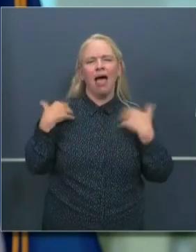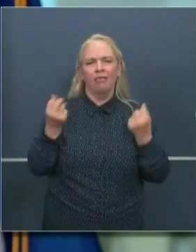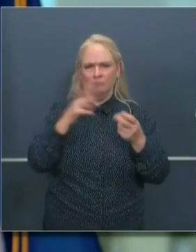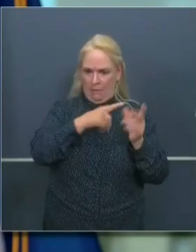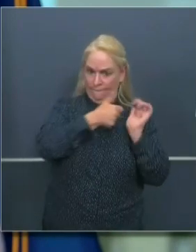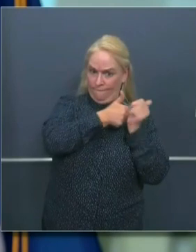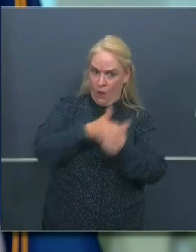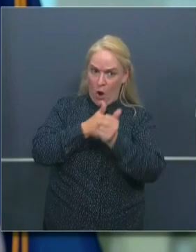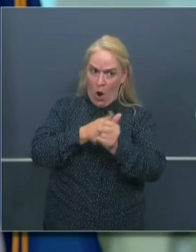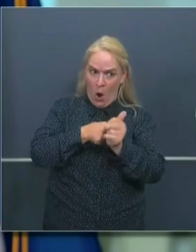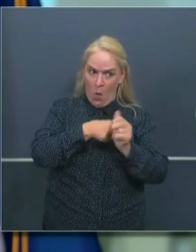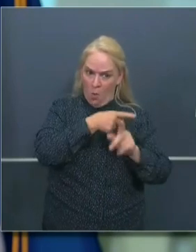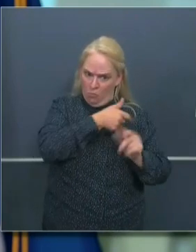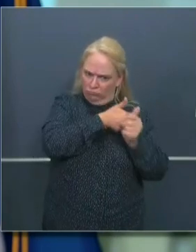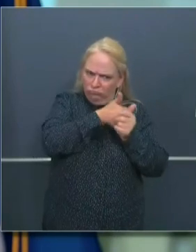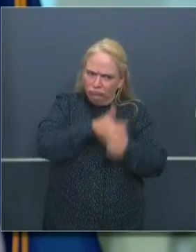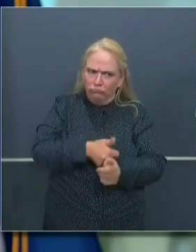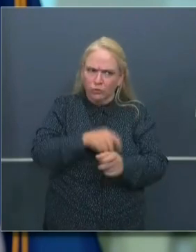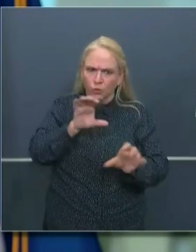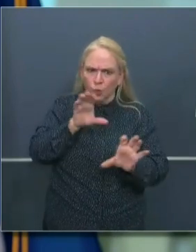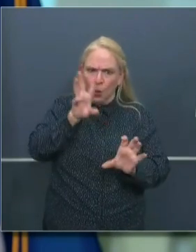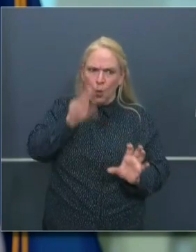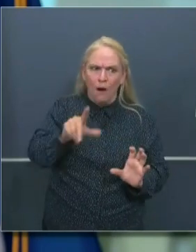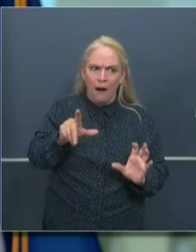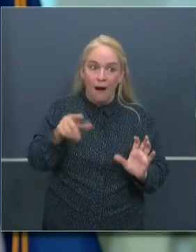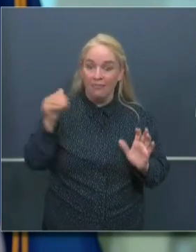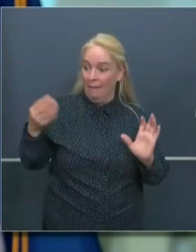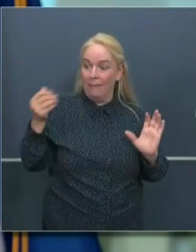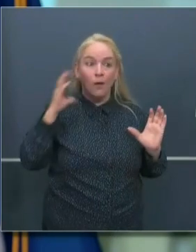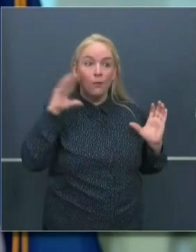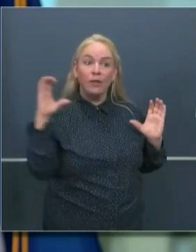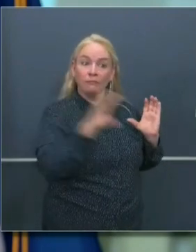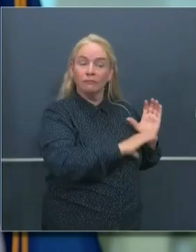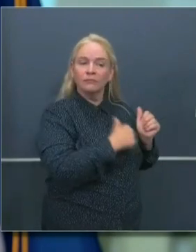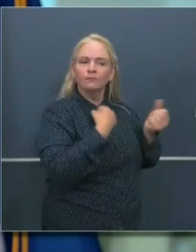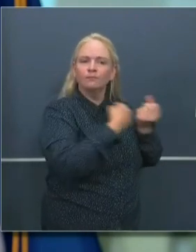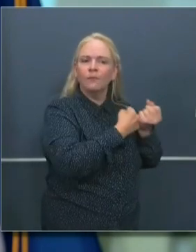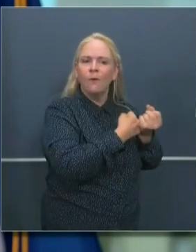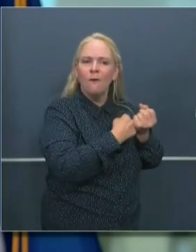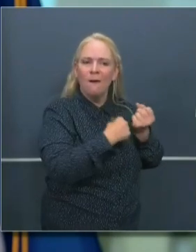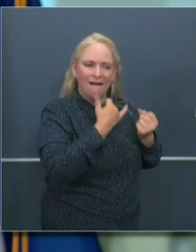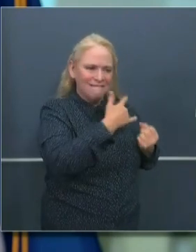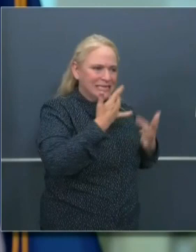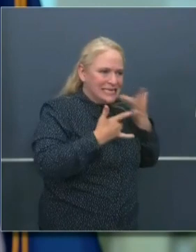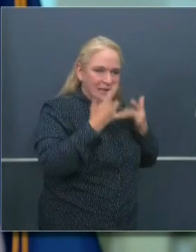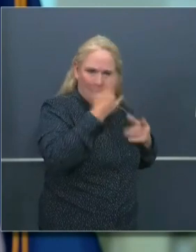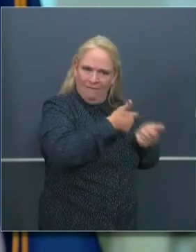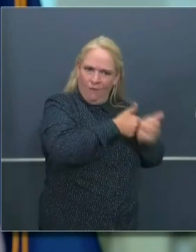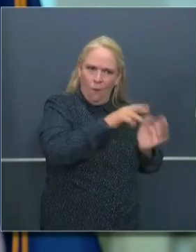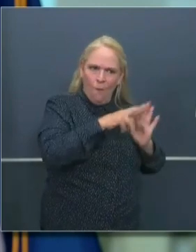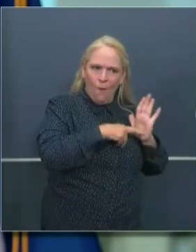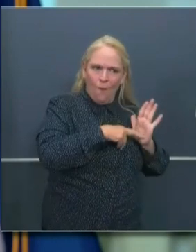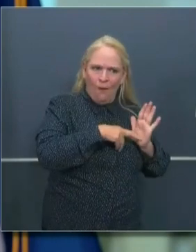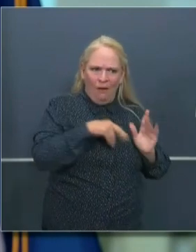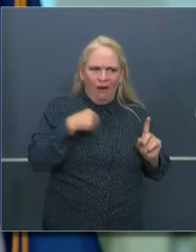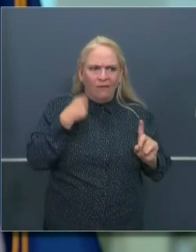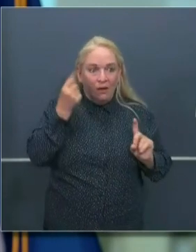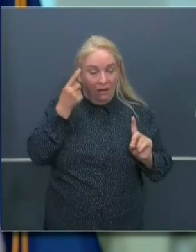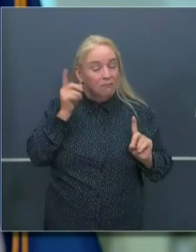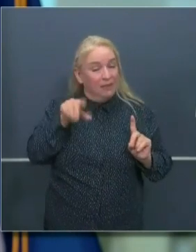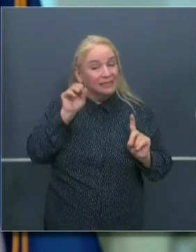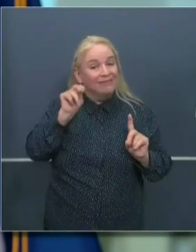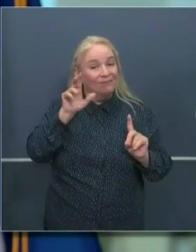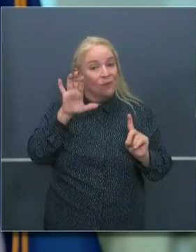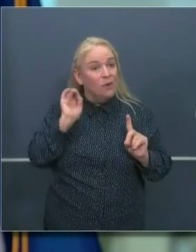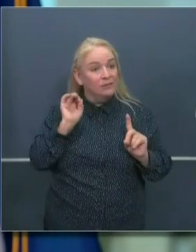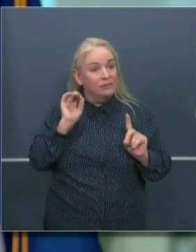goes far and wide, beyond just the issue of enforcement for businesses. I highlighted businesses because